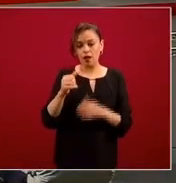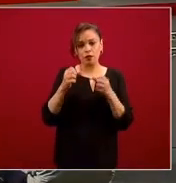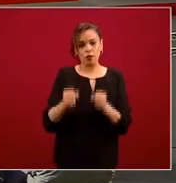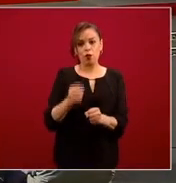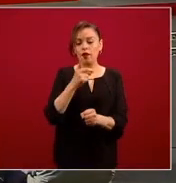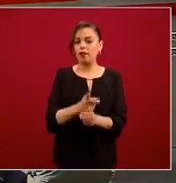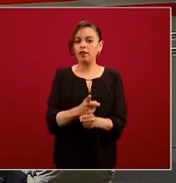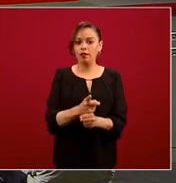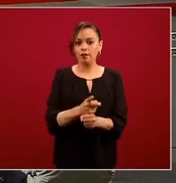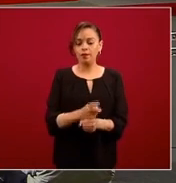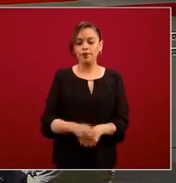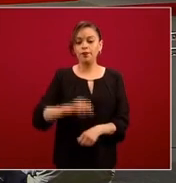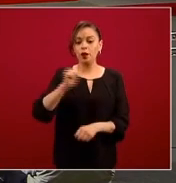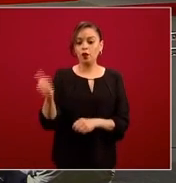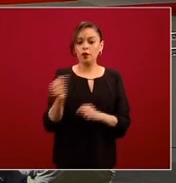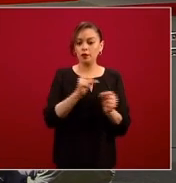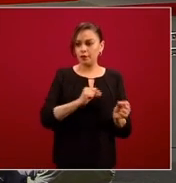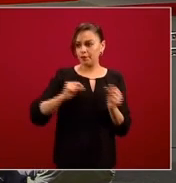this equipment.